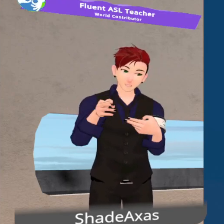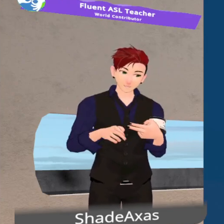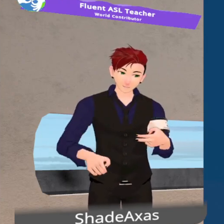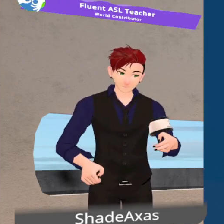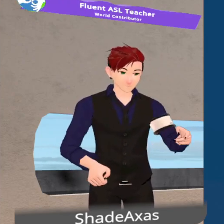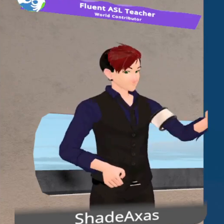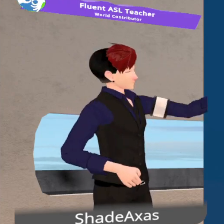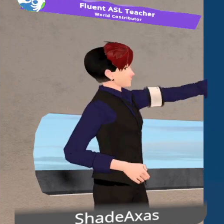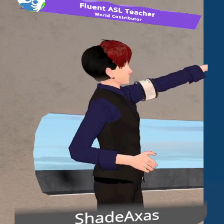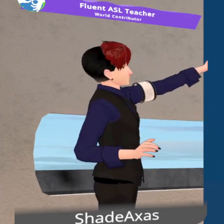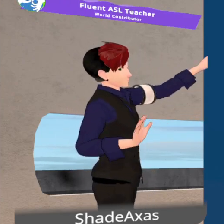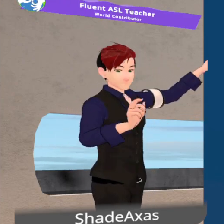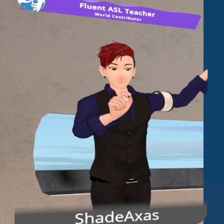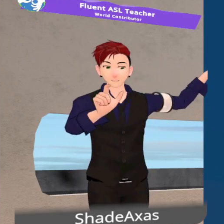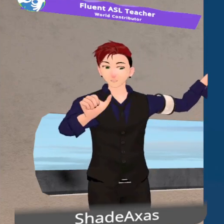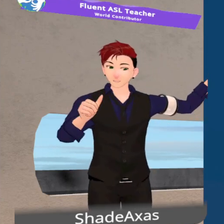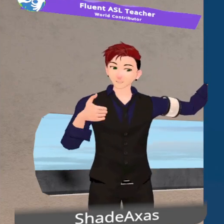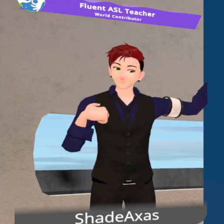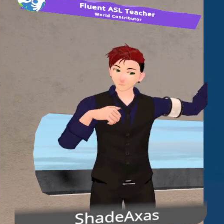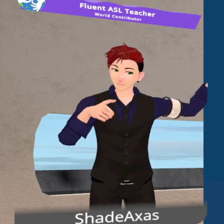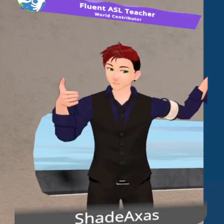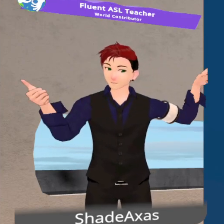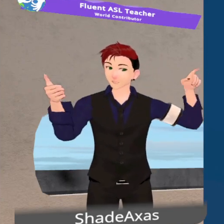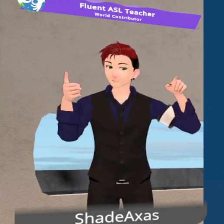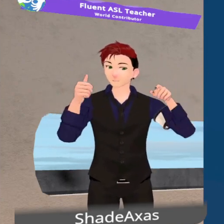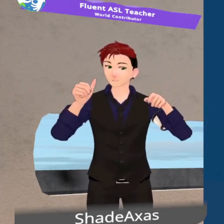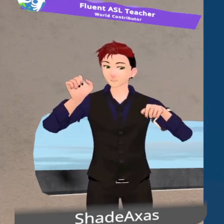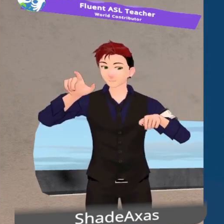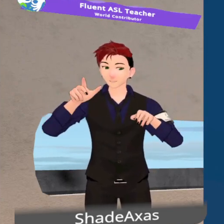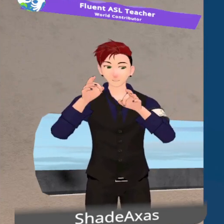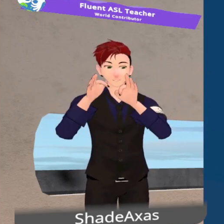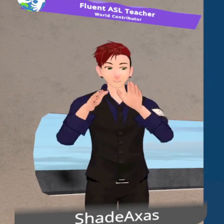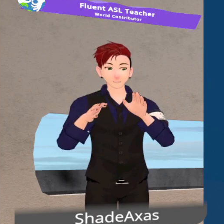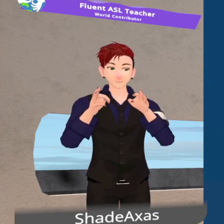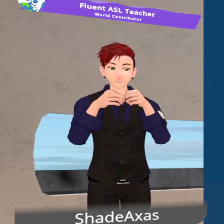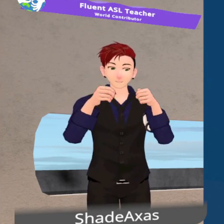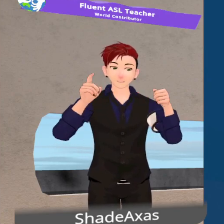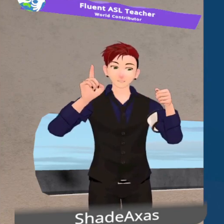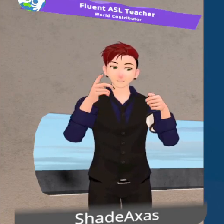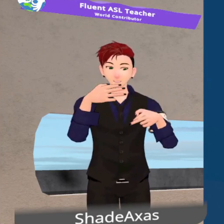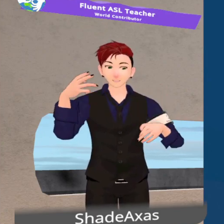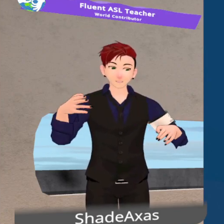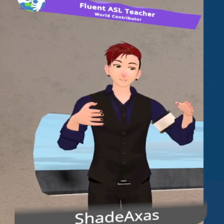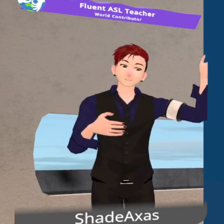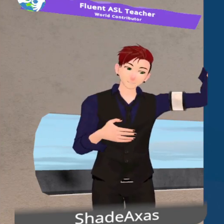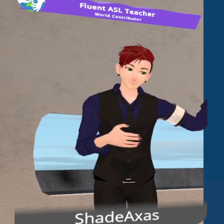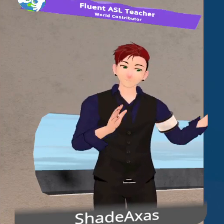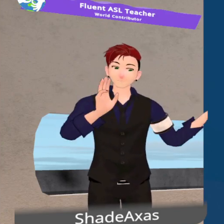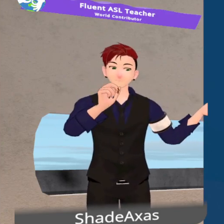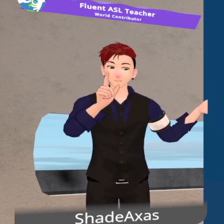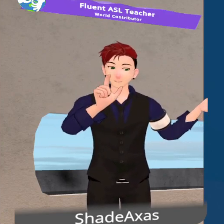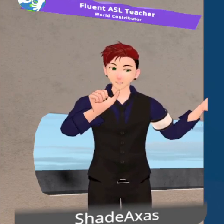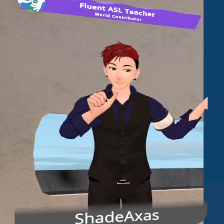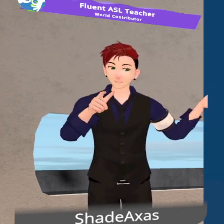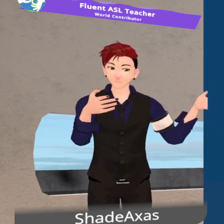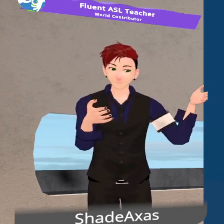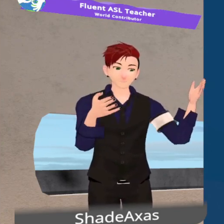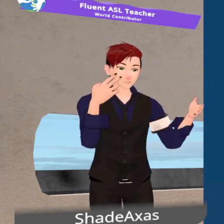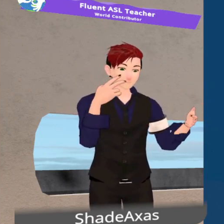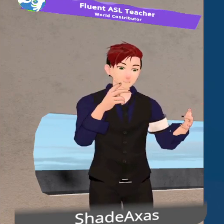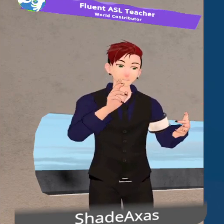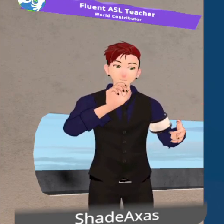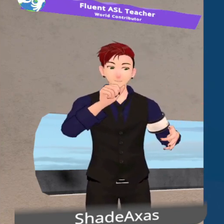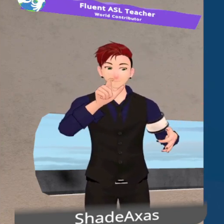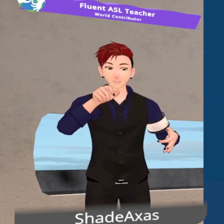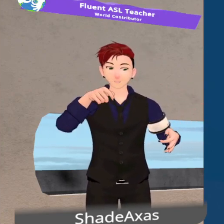The other option is CODA, which our other resident ASL interpreter in Helping Hands is a CODA. You